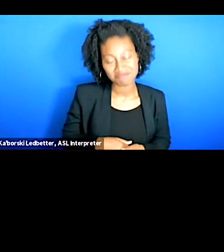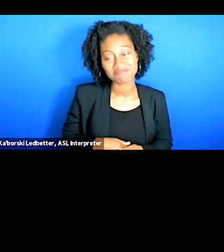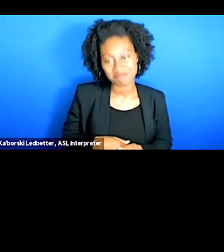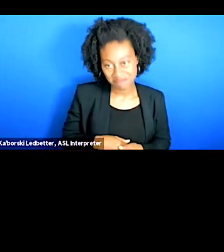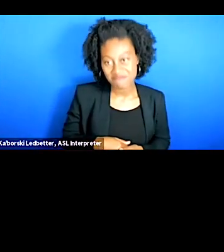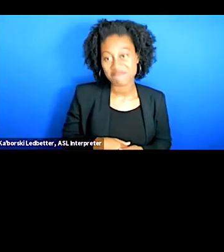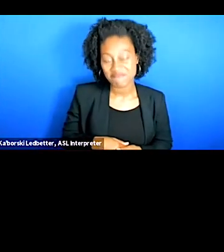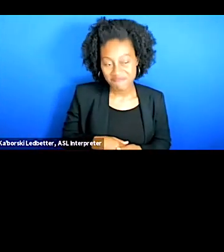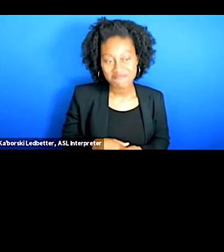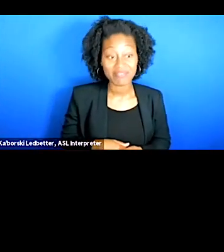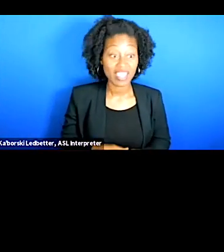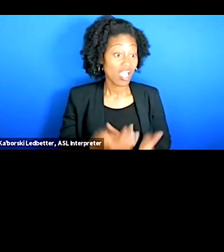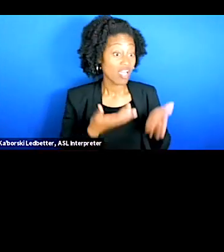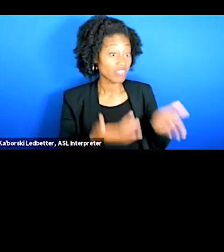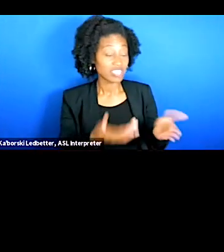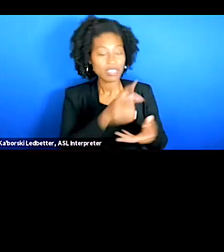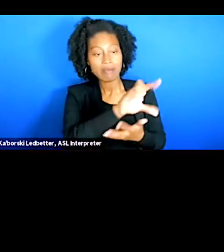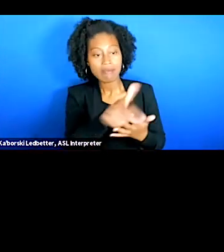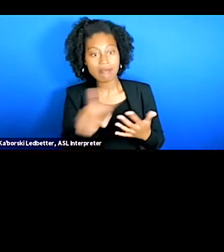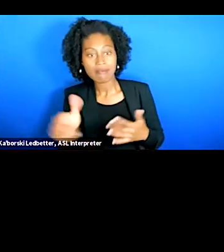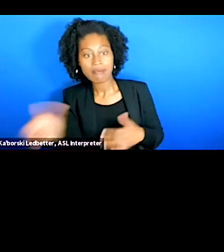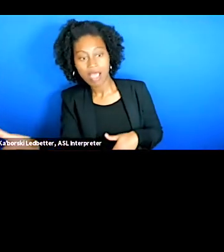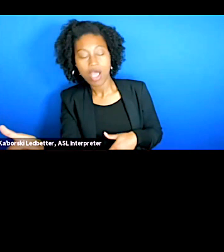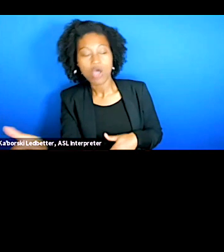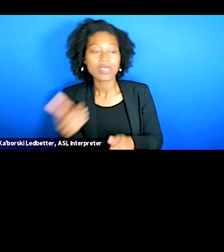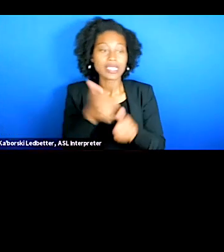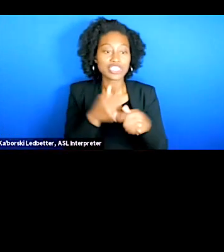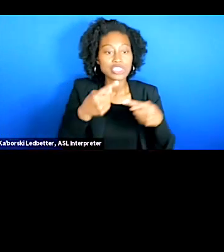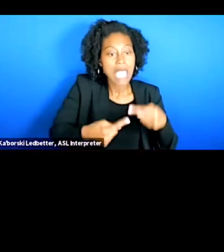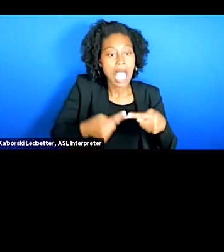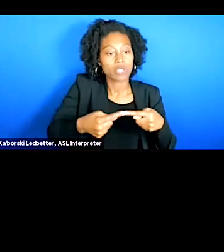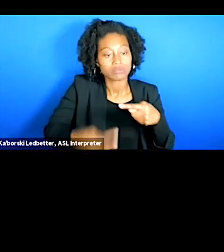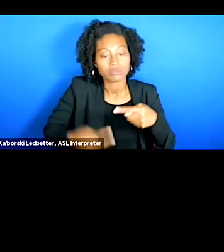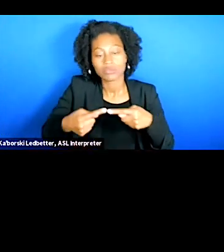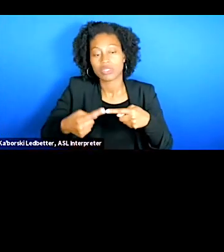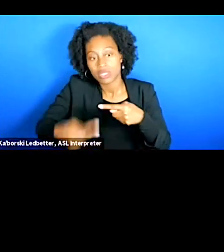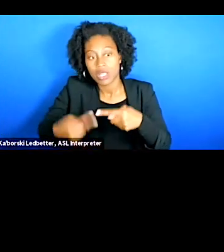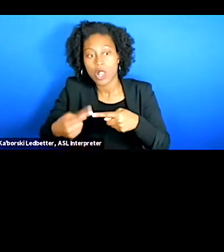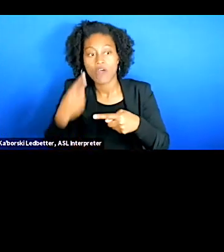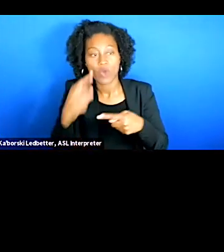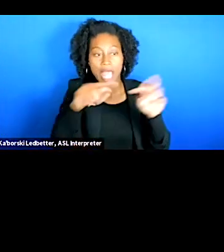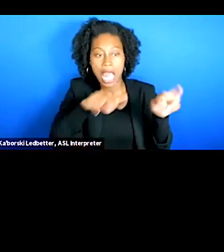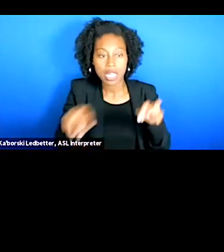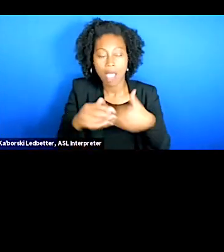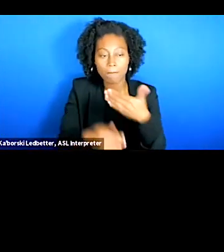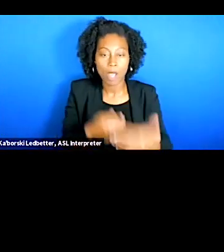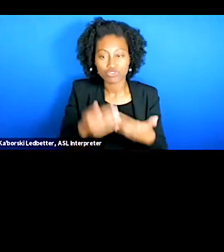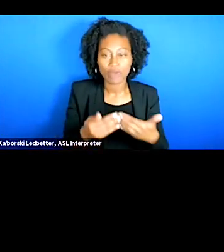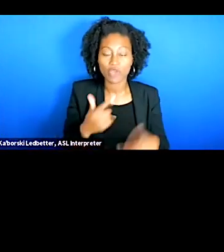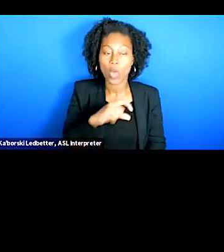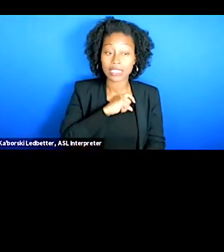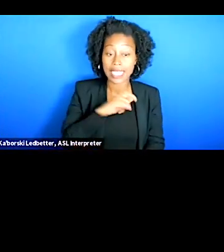Here is a flowchart of the 4 iterative cycles of the analytic process of qualitative data, where you repeat